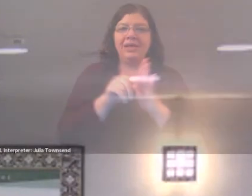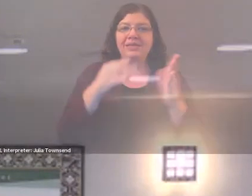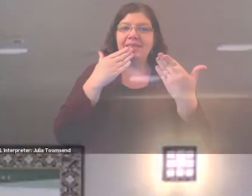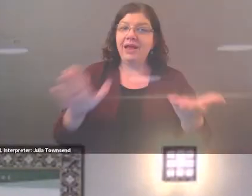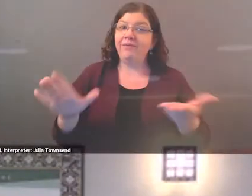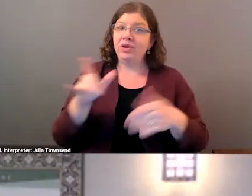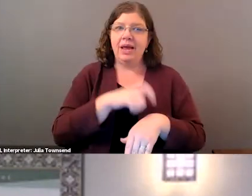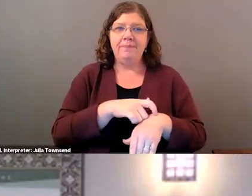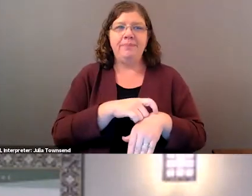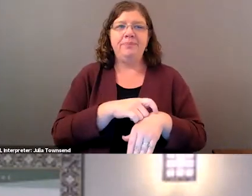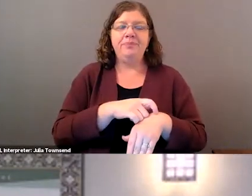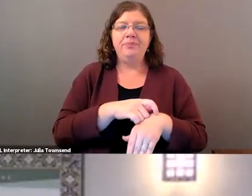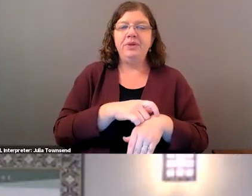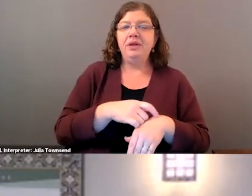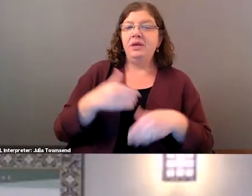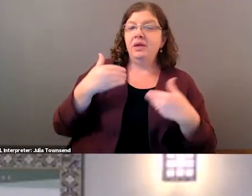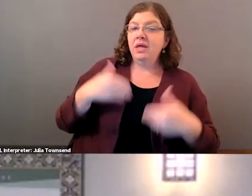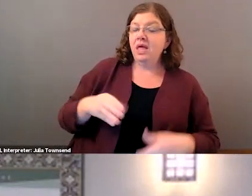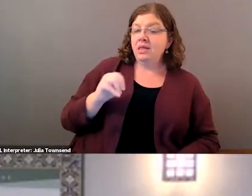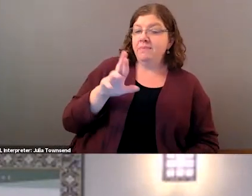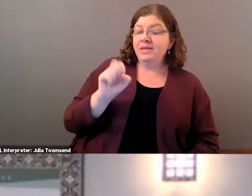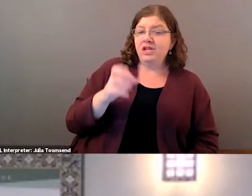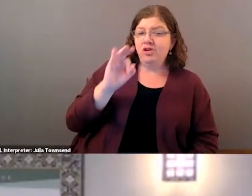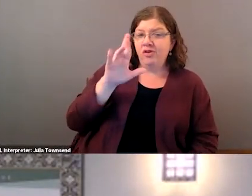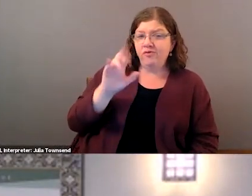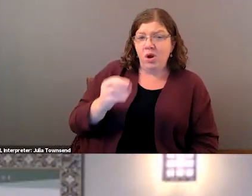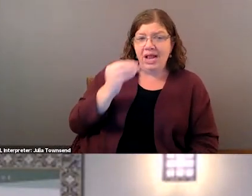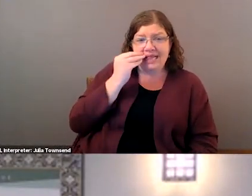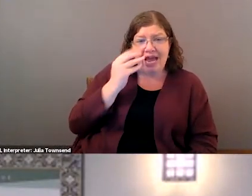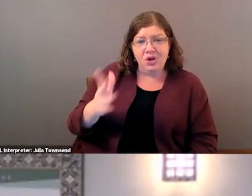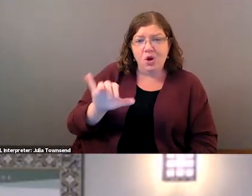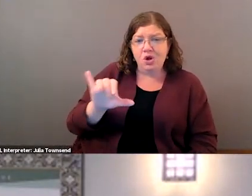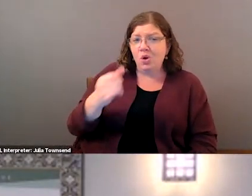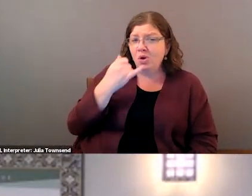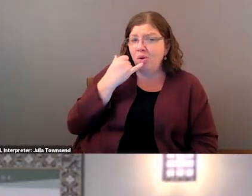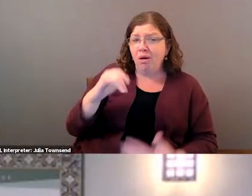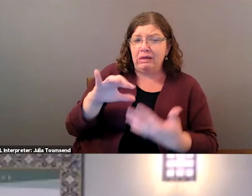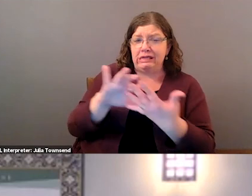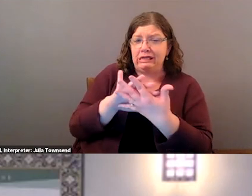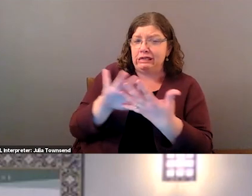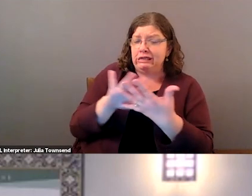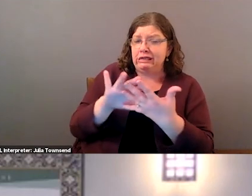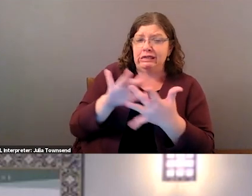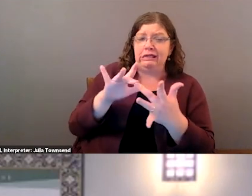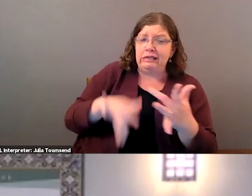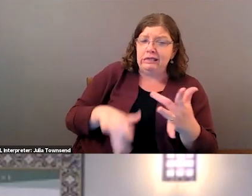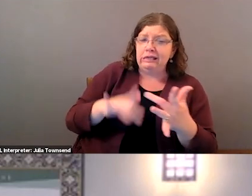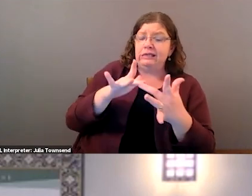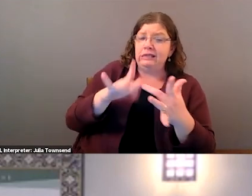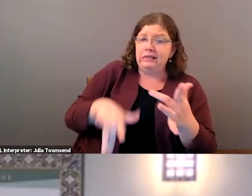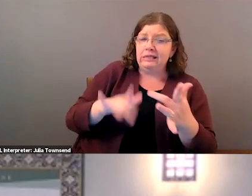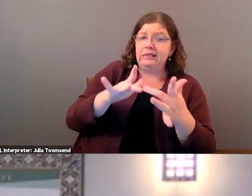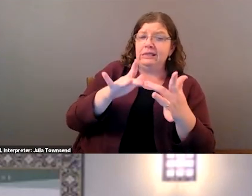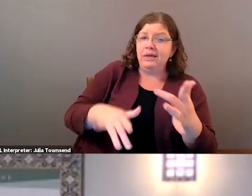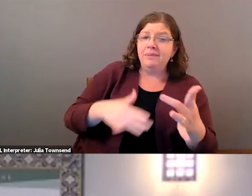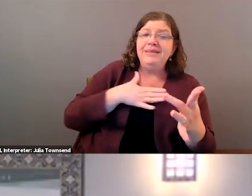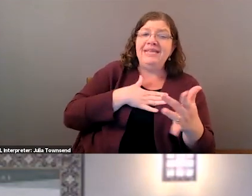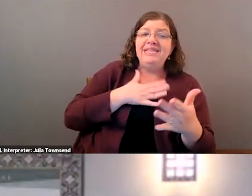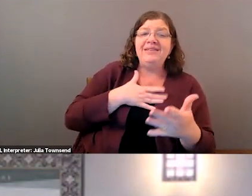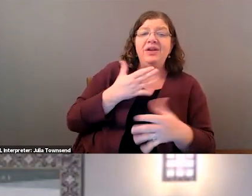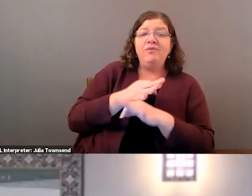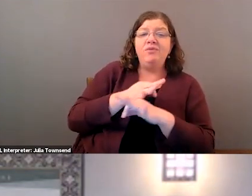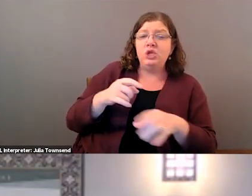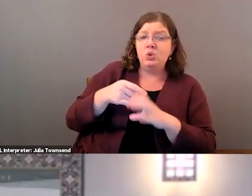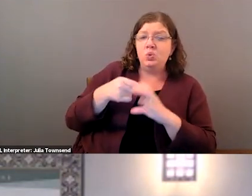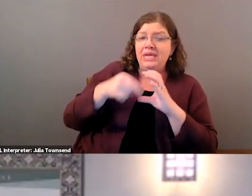Ms. Santos, this is Ms. Ford. I just wanted to let you know that your call kept going in and out, so please feel free to send us an email